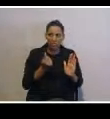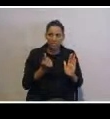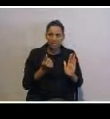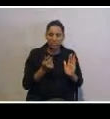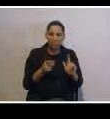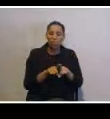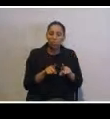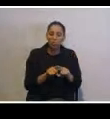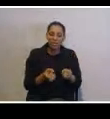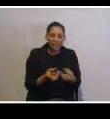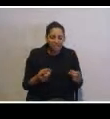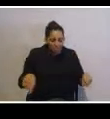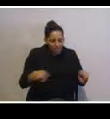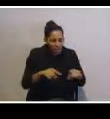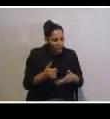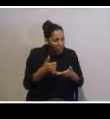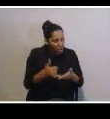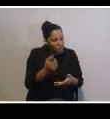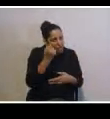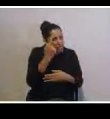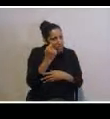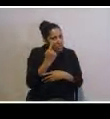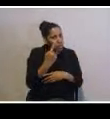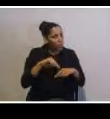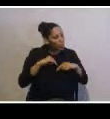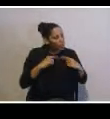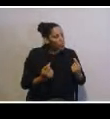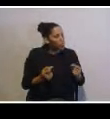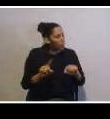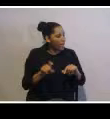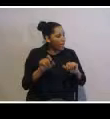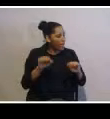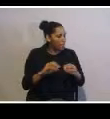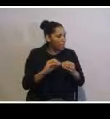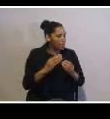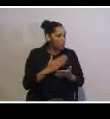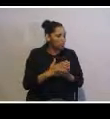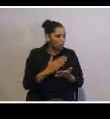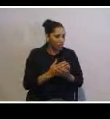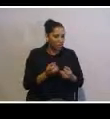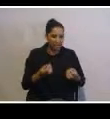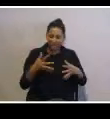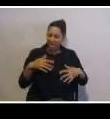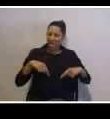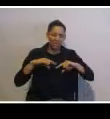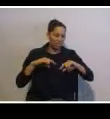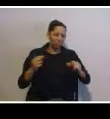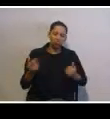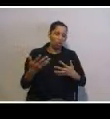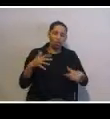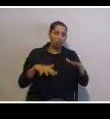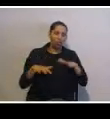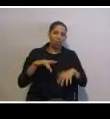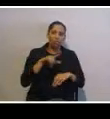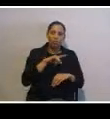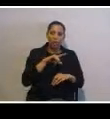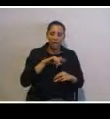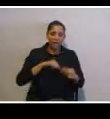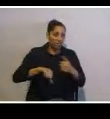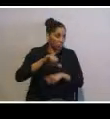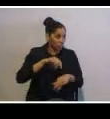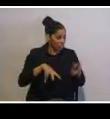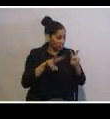them understand what can we do to make sure that these increases don't create a shock in the system, because we've got these social issues that